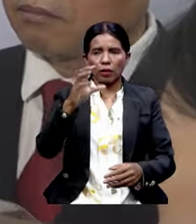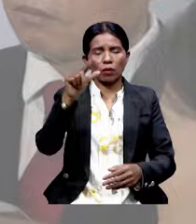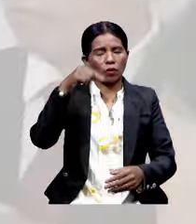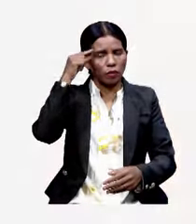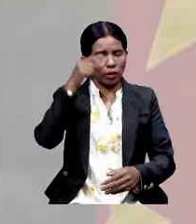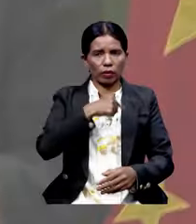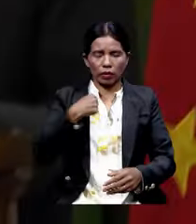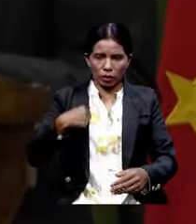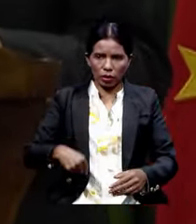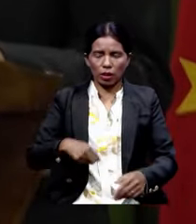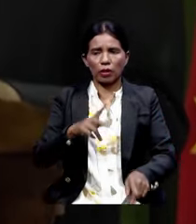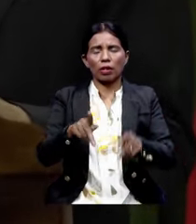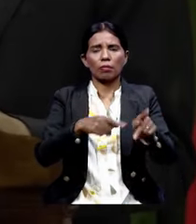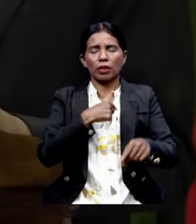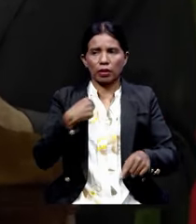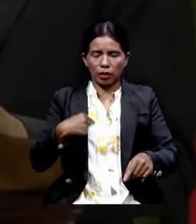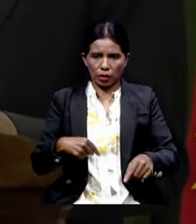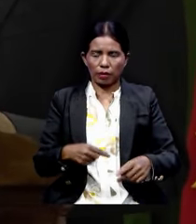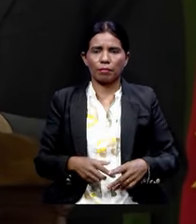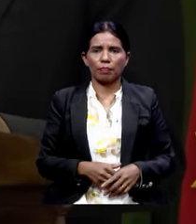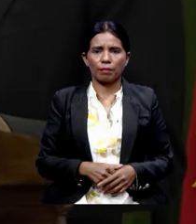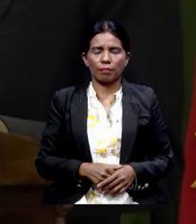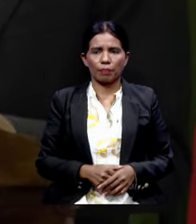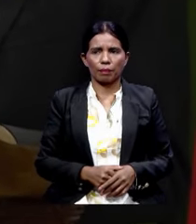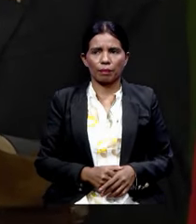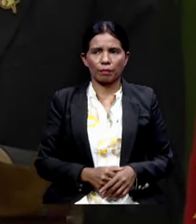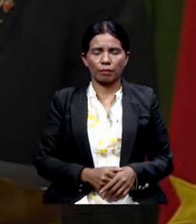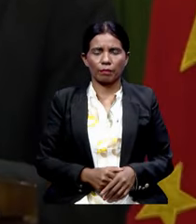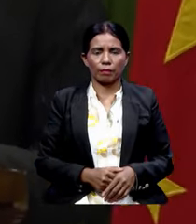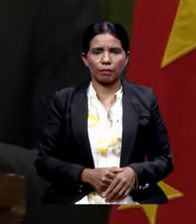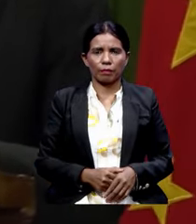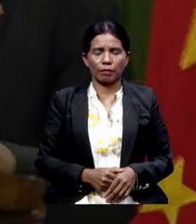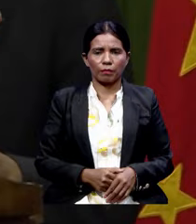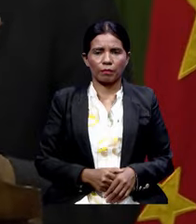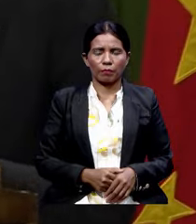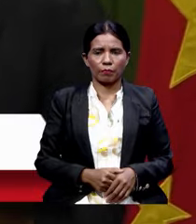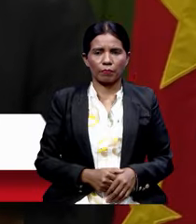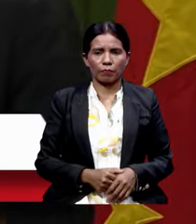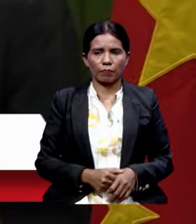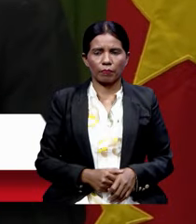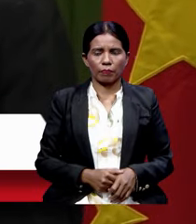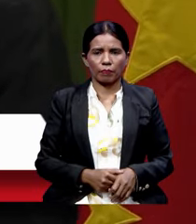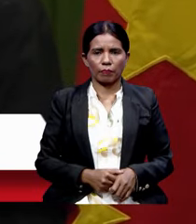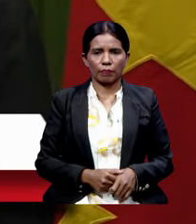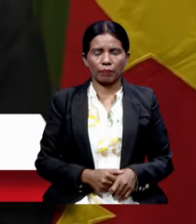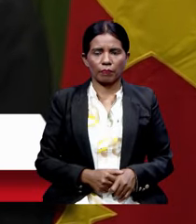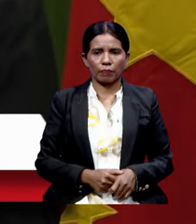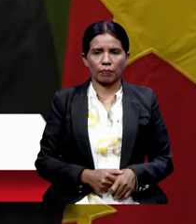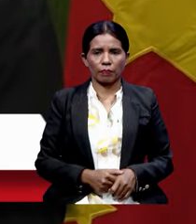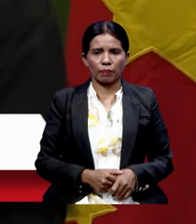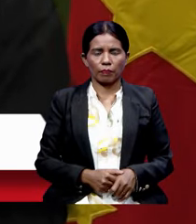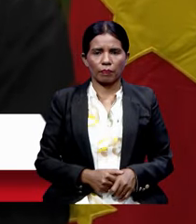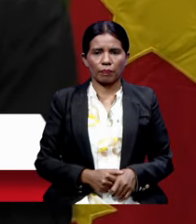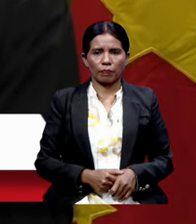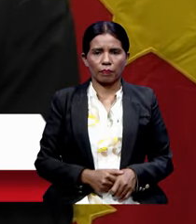povo sines nebe ma project marks a very significant beginning of a strong partnership between us